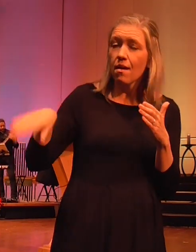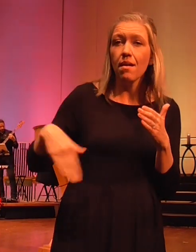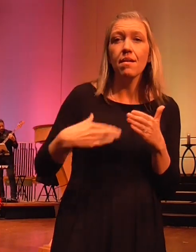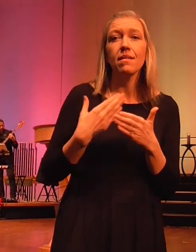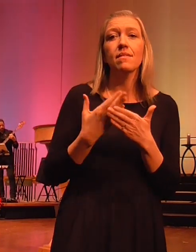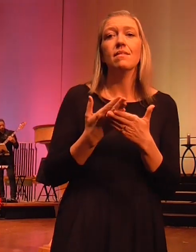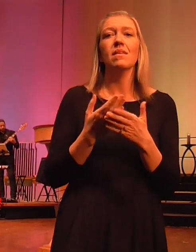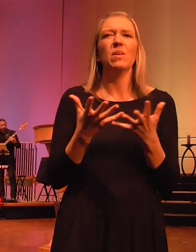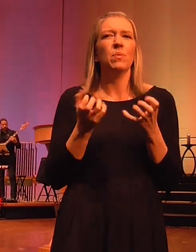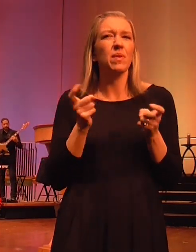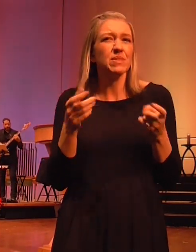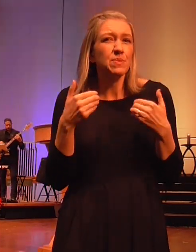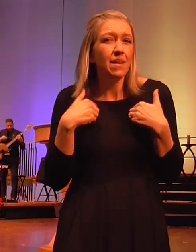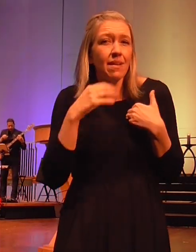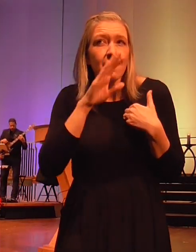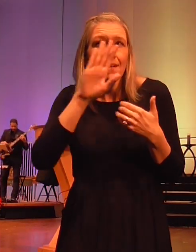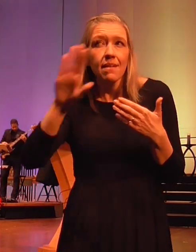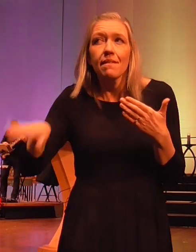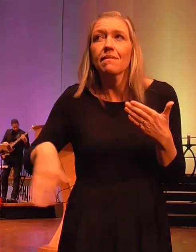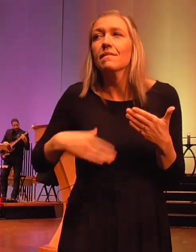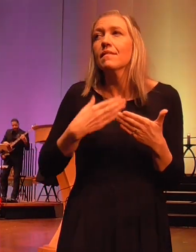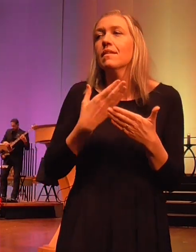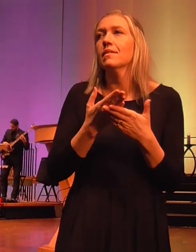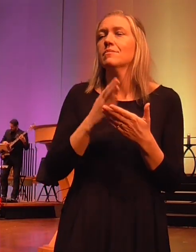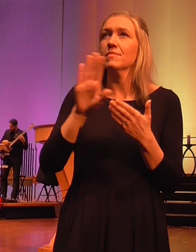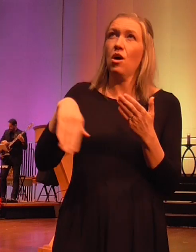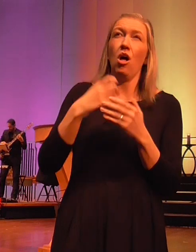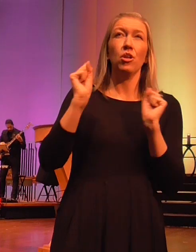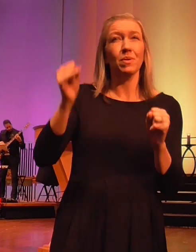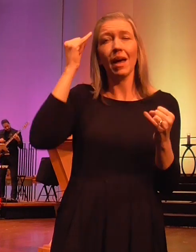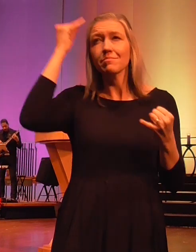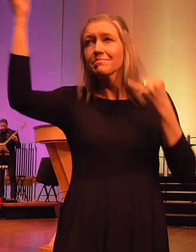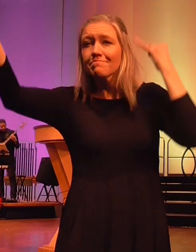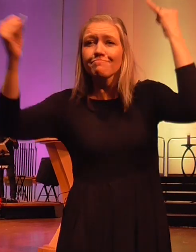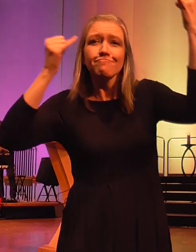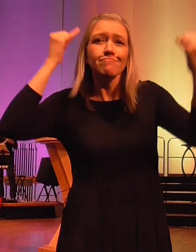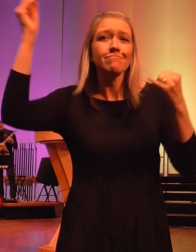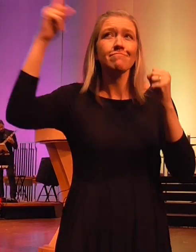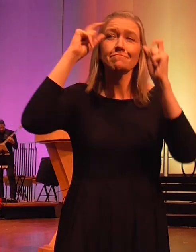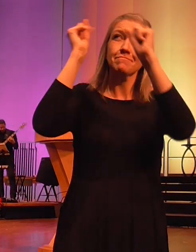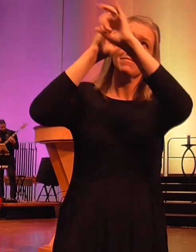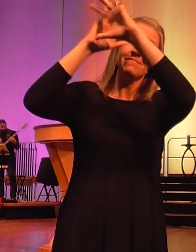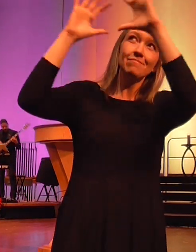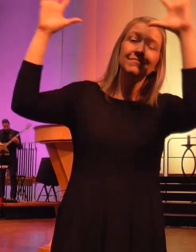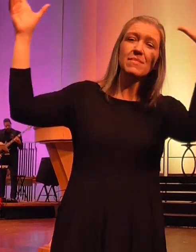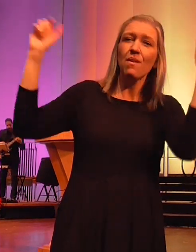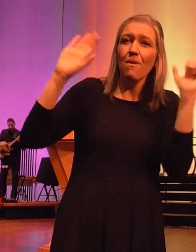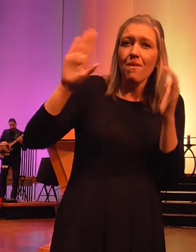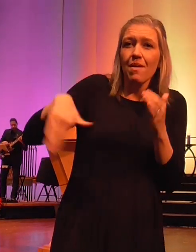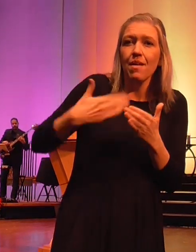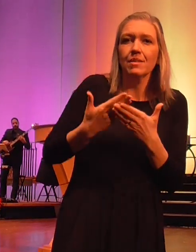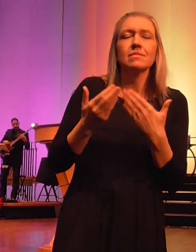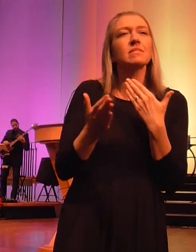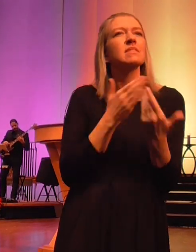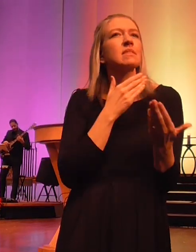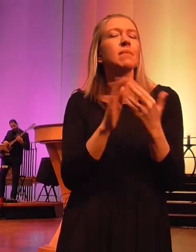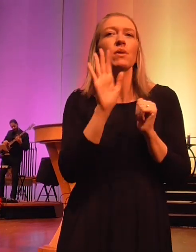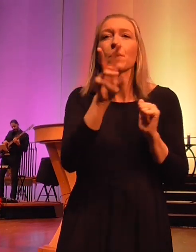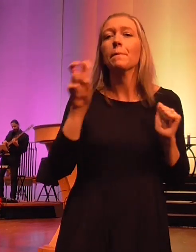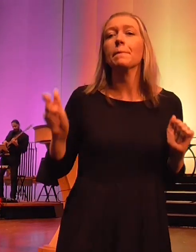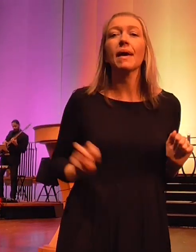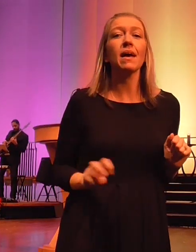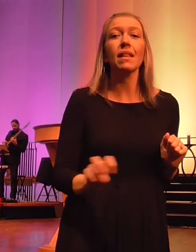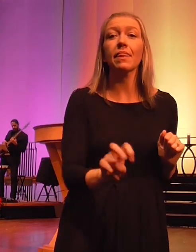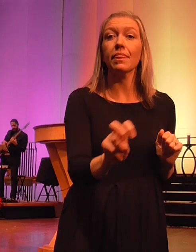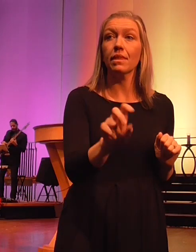Oh, I want you to have it all you can imagine. Oh, no matter what your path